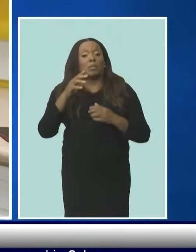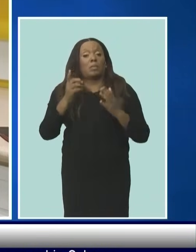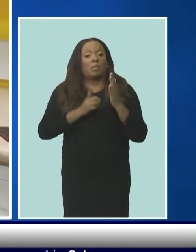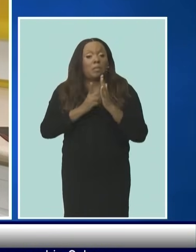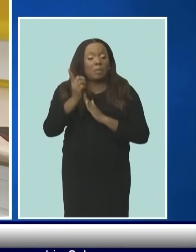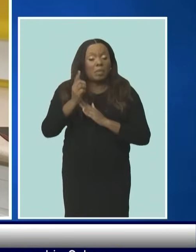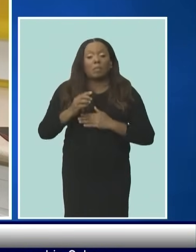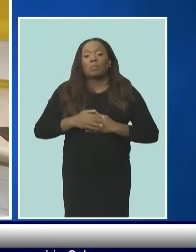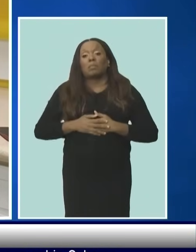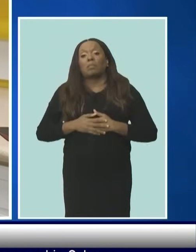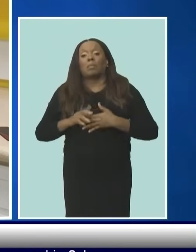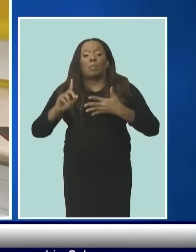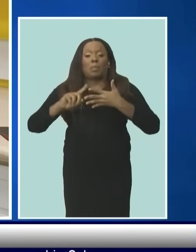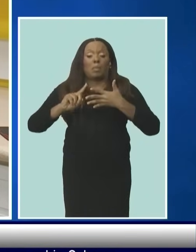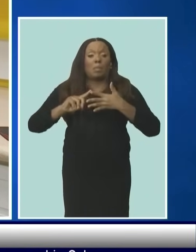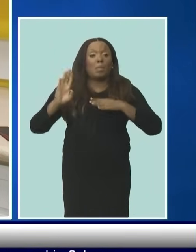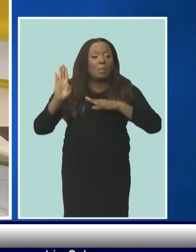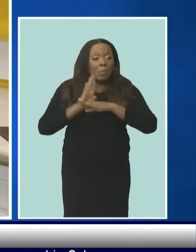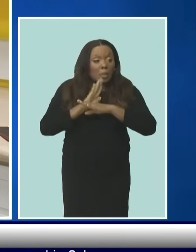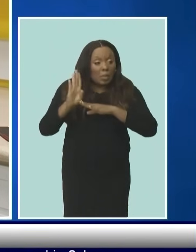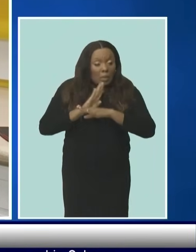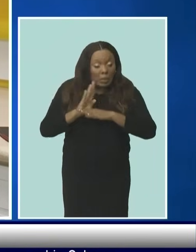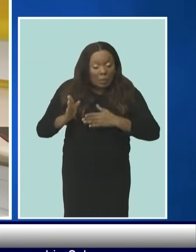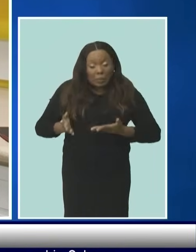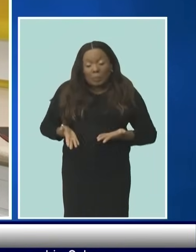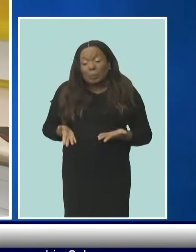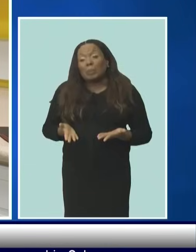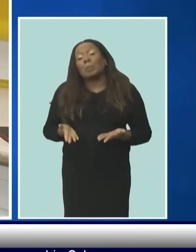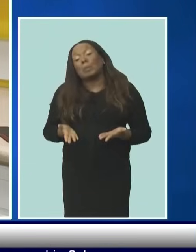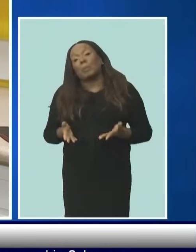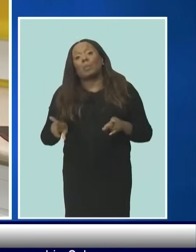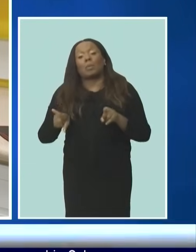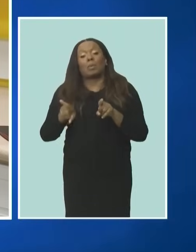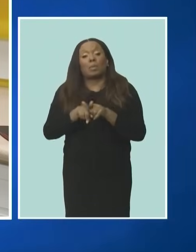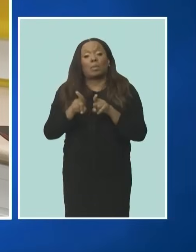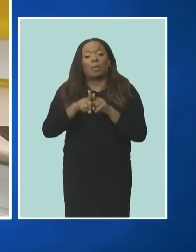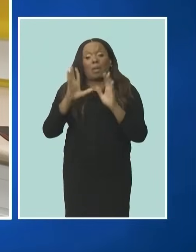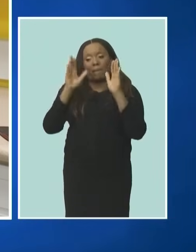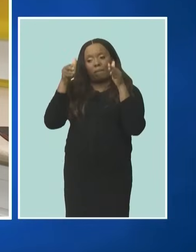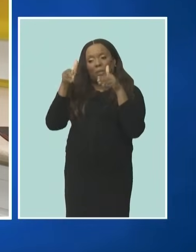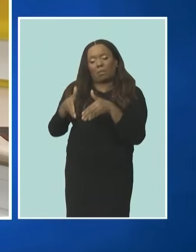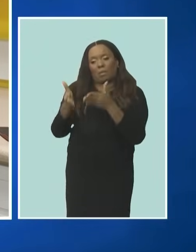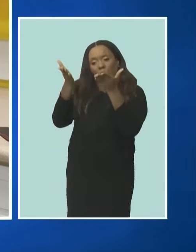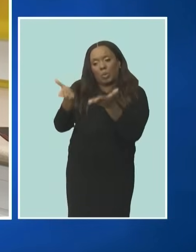management aspect. It also focuses on you as an individual